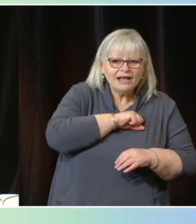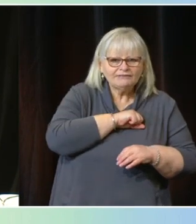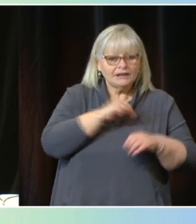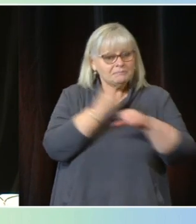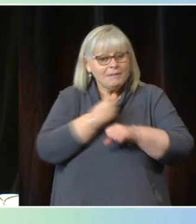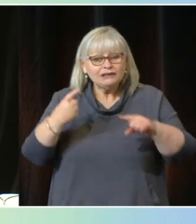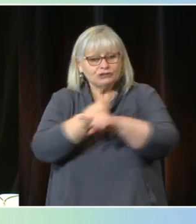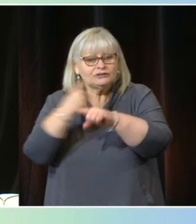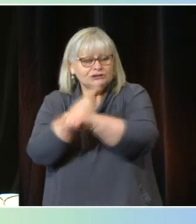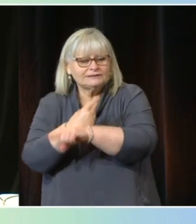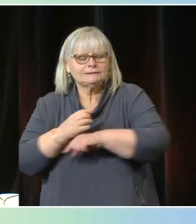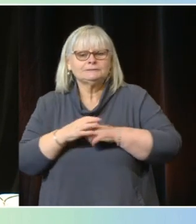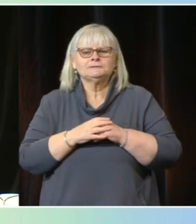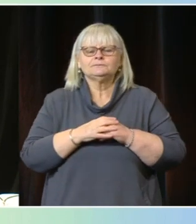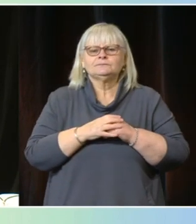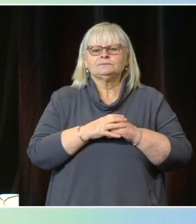change